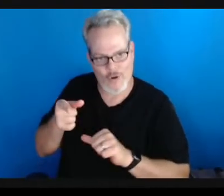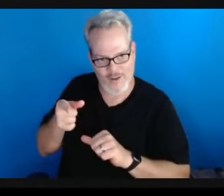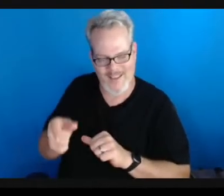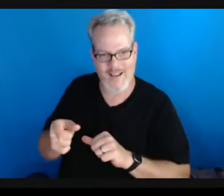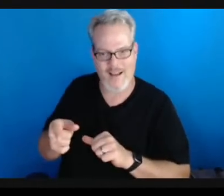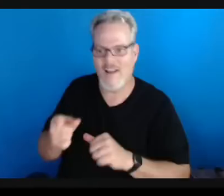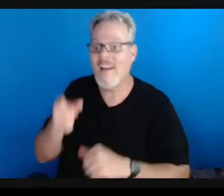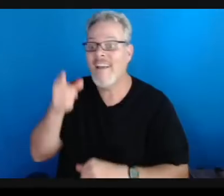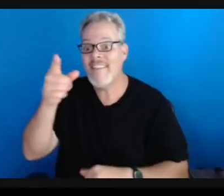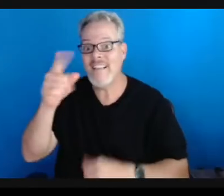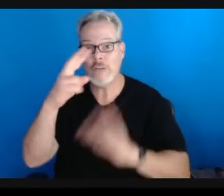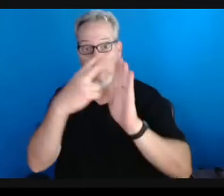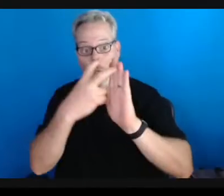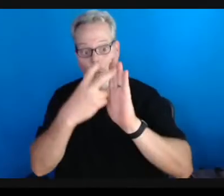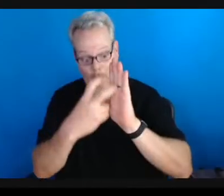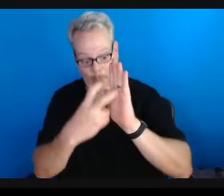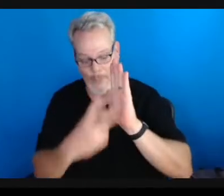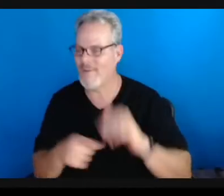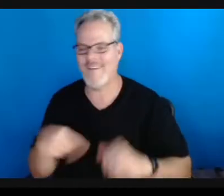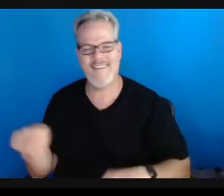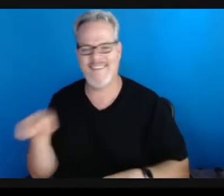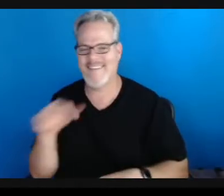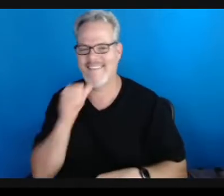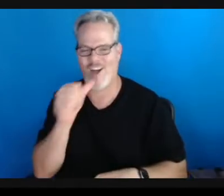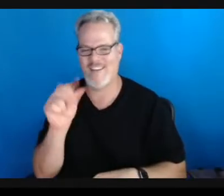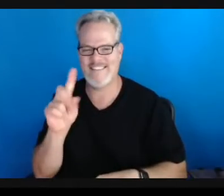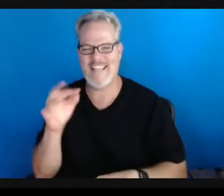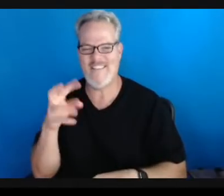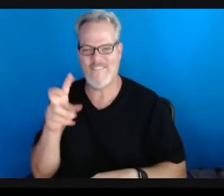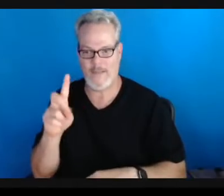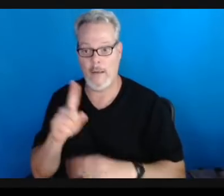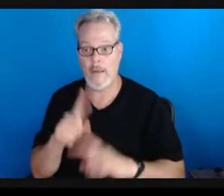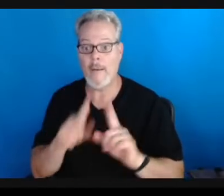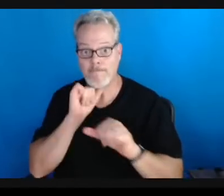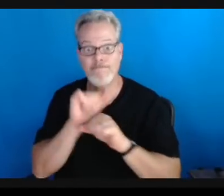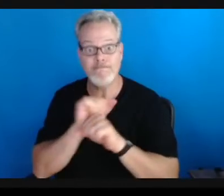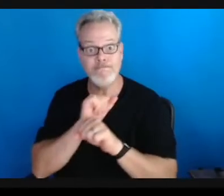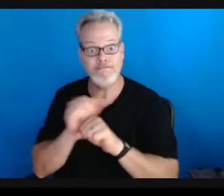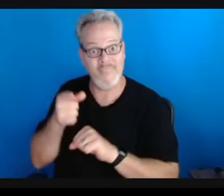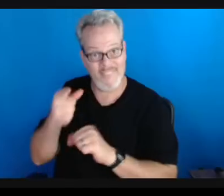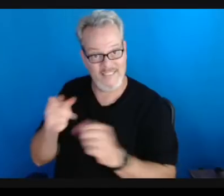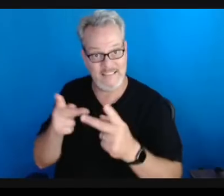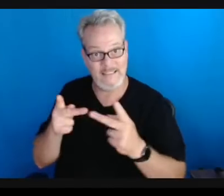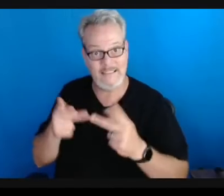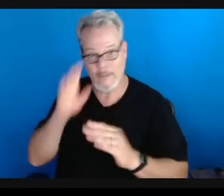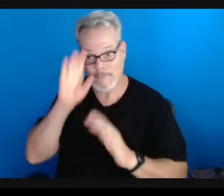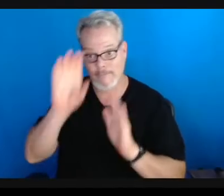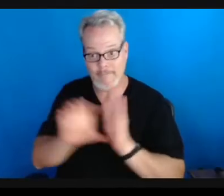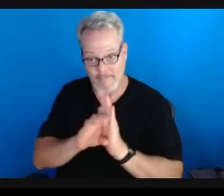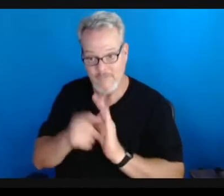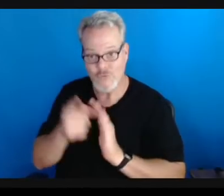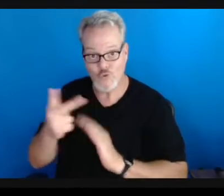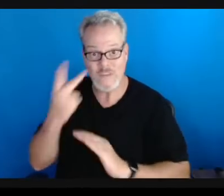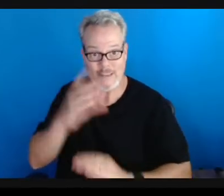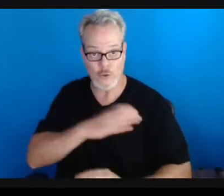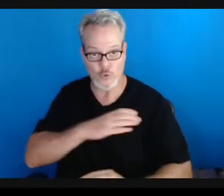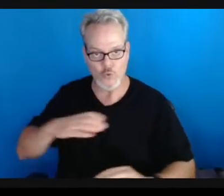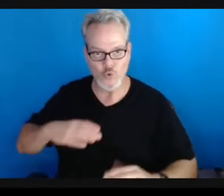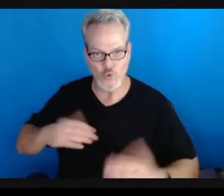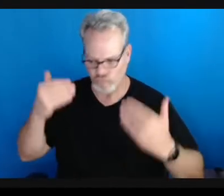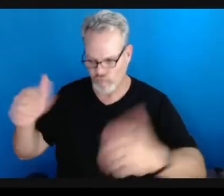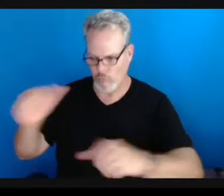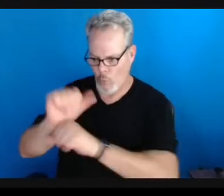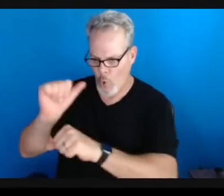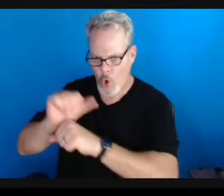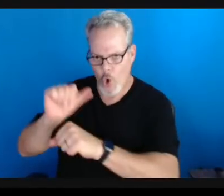not David actually going down the mountain or down the cliff there, but this is actually the crew going to work. David led the